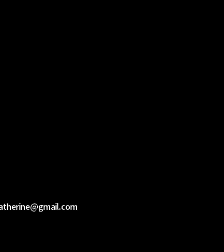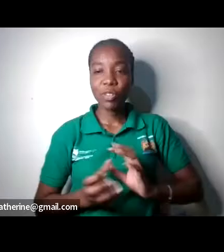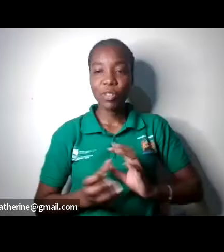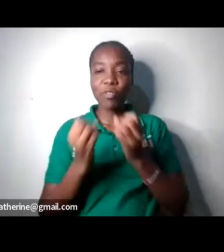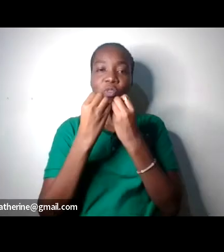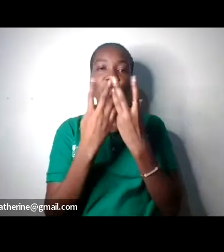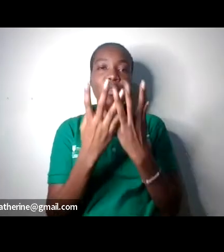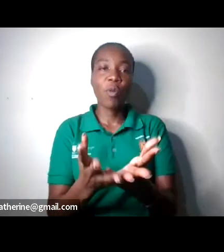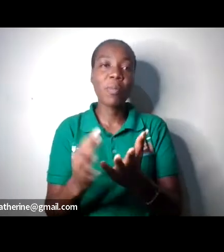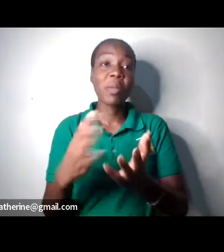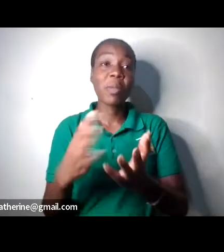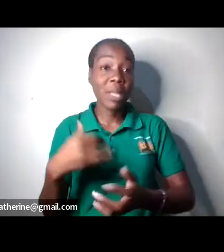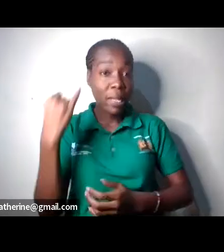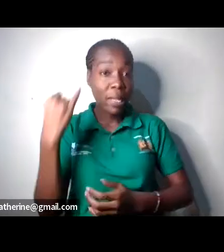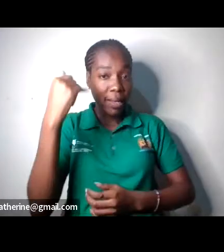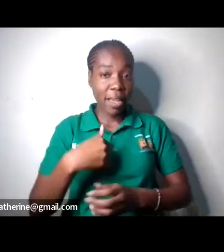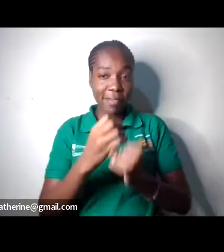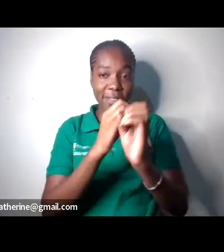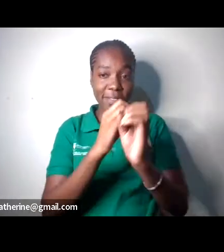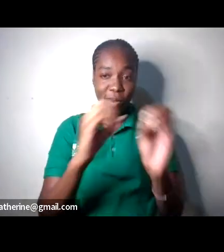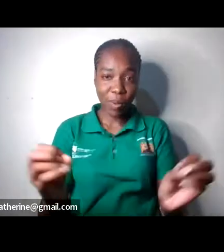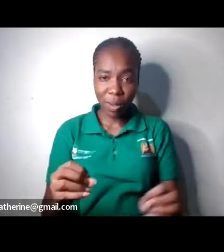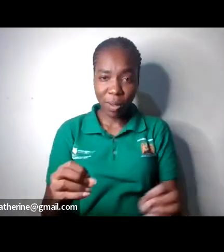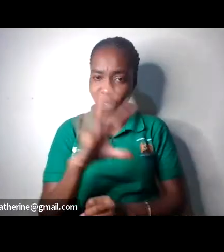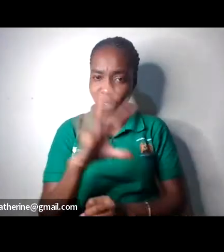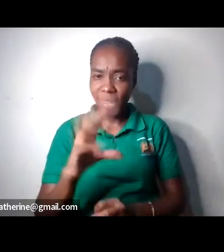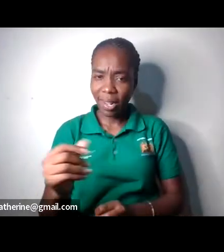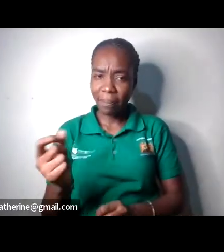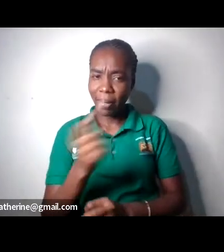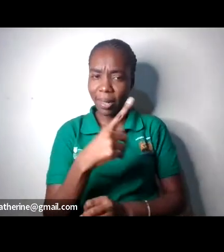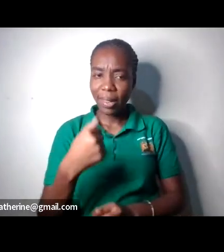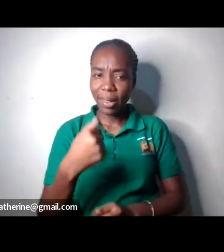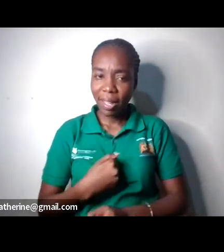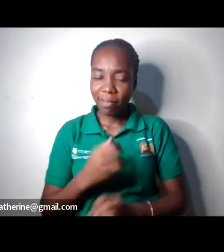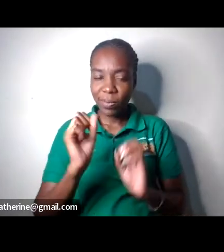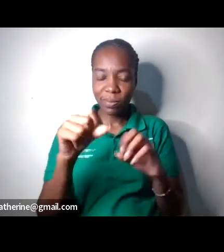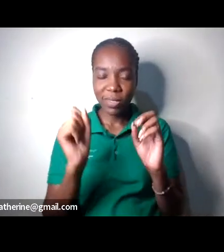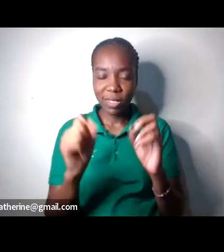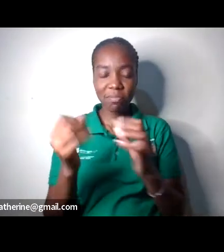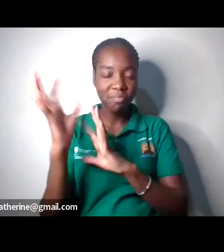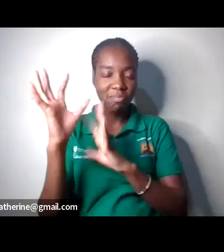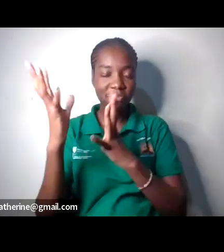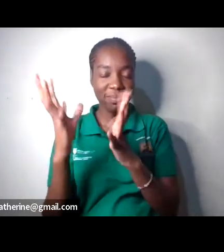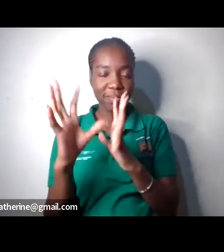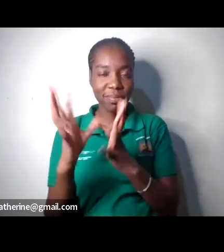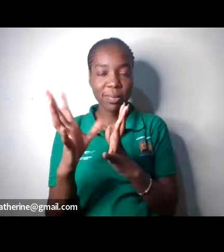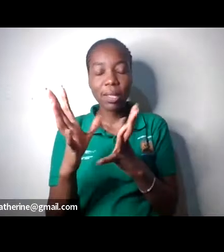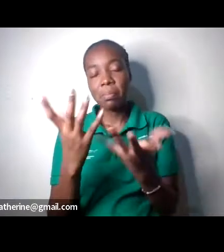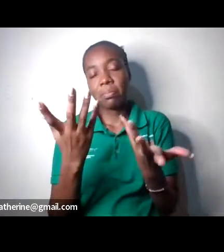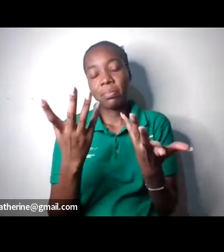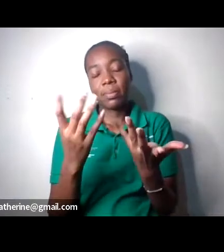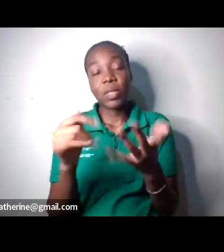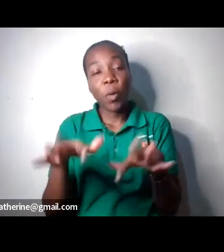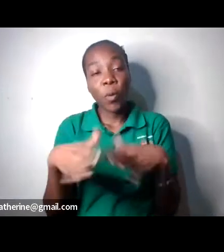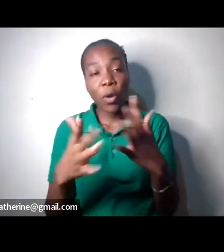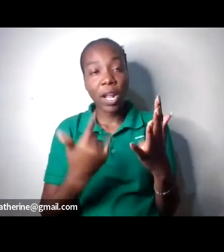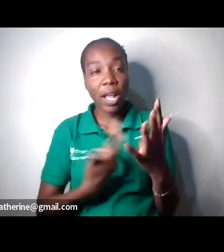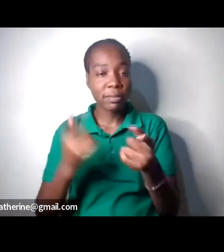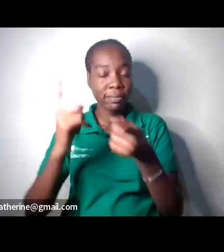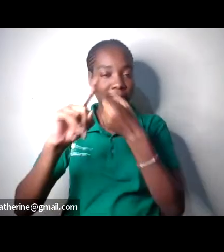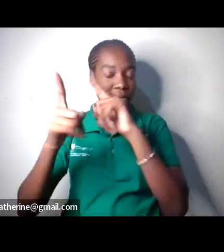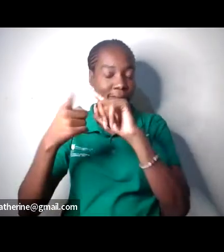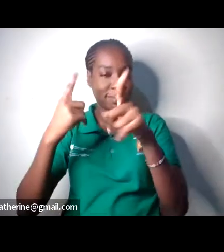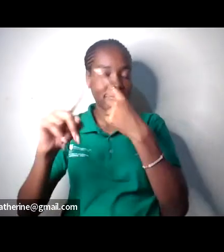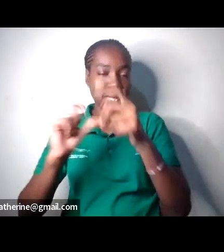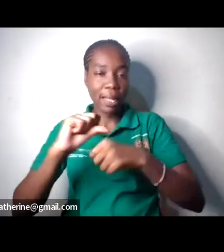actually have a month as Africans where we can celebrate just being Africa, and where we can reflect on what